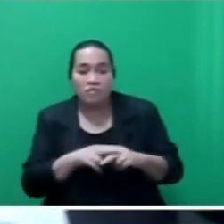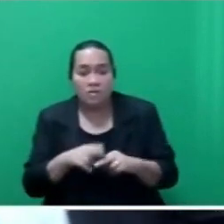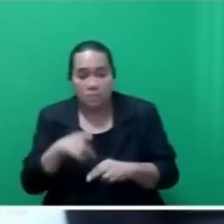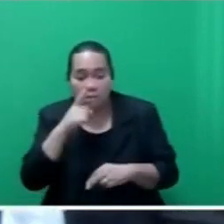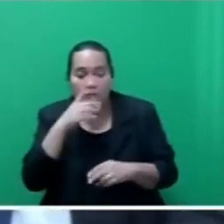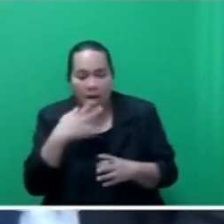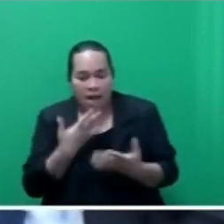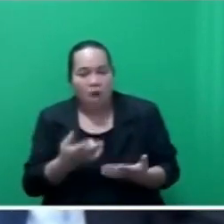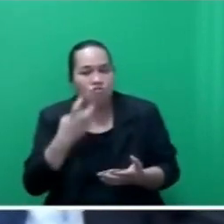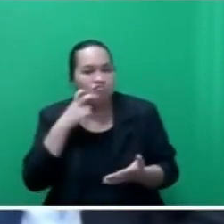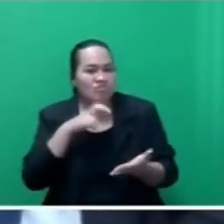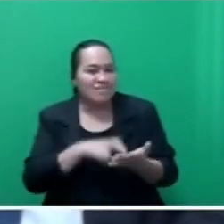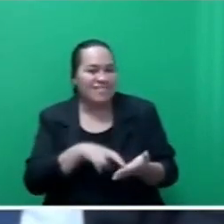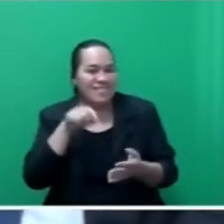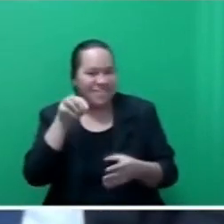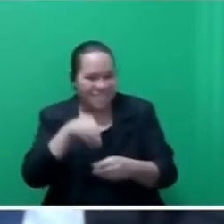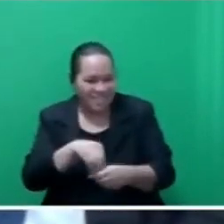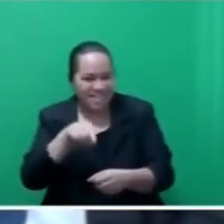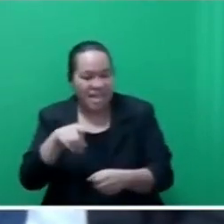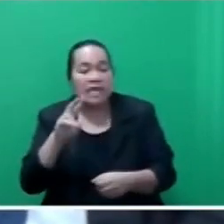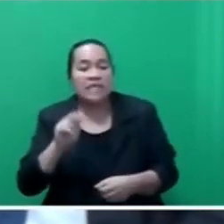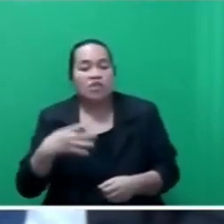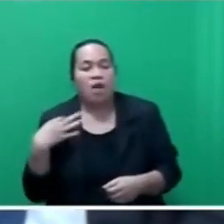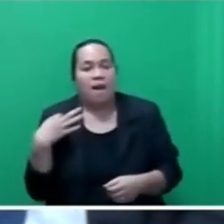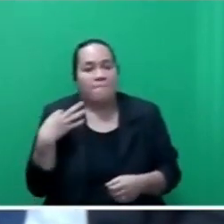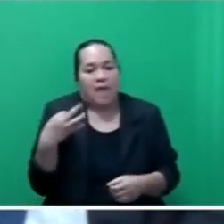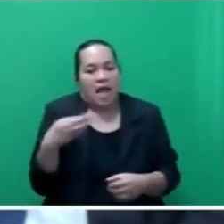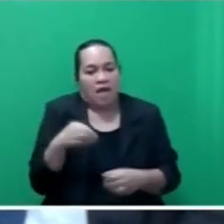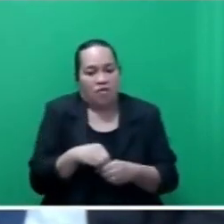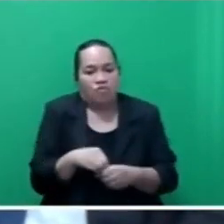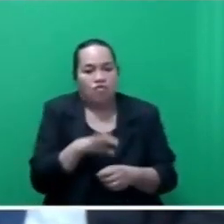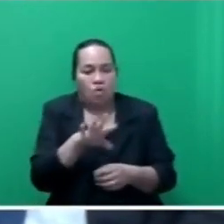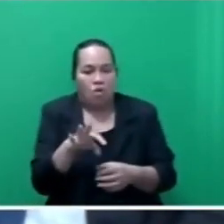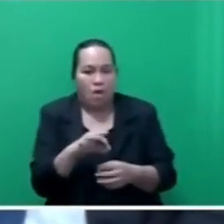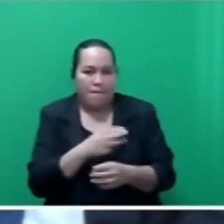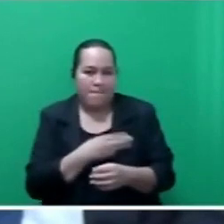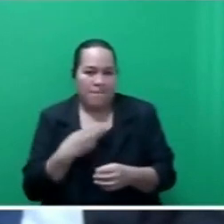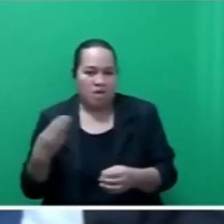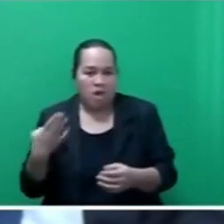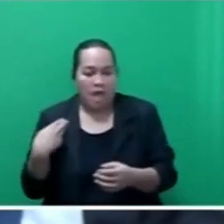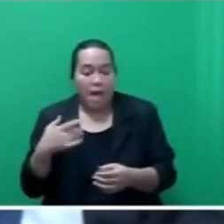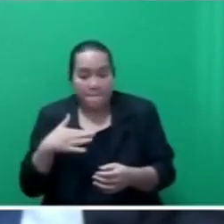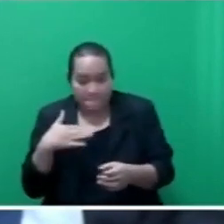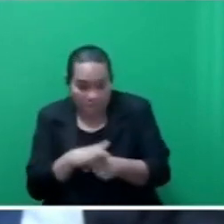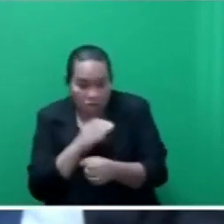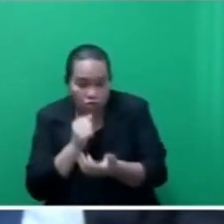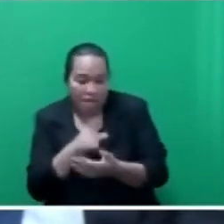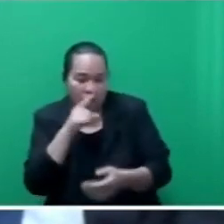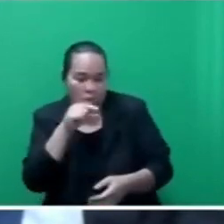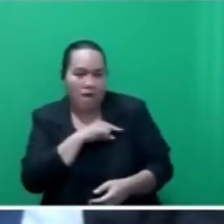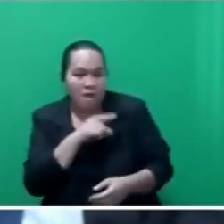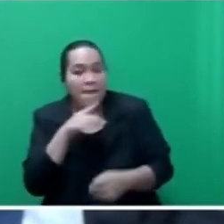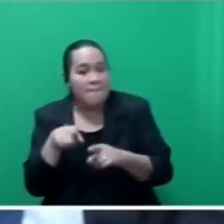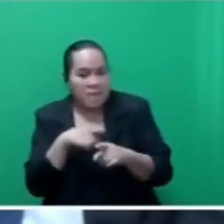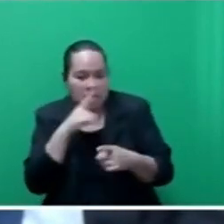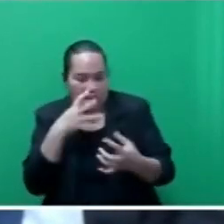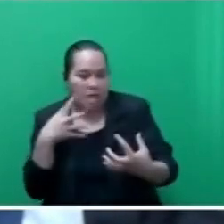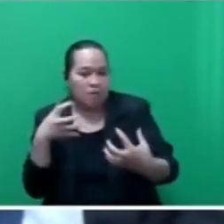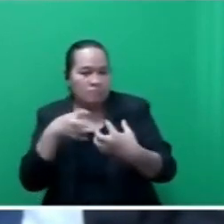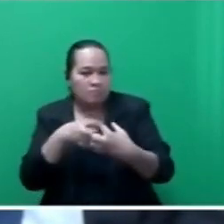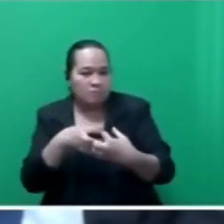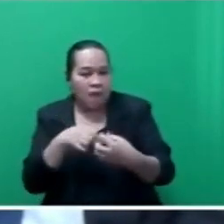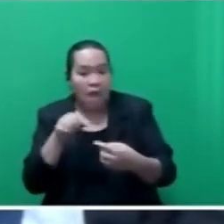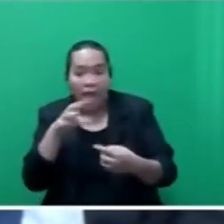scheme, and they need to apply through our ministry and simply show they qualify for any of our many social welfare